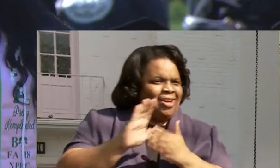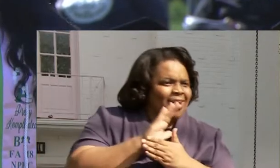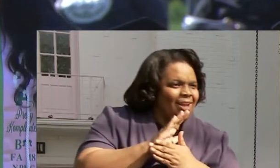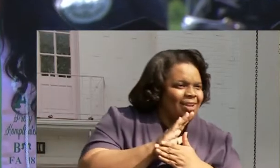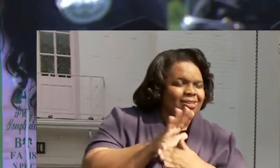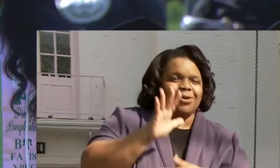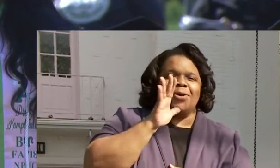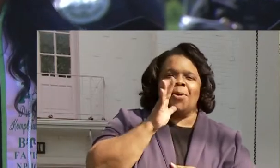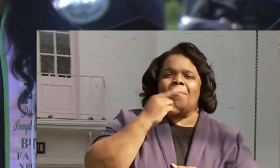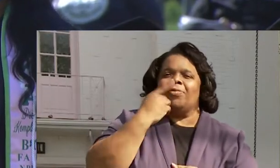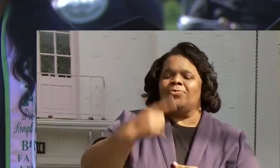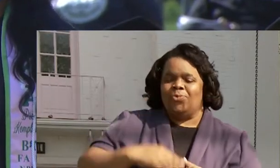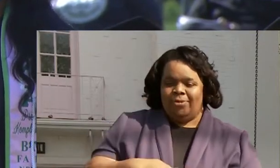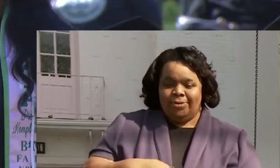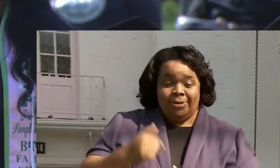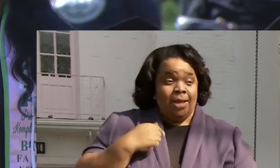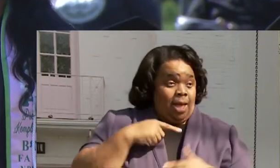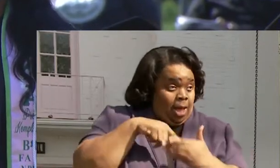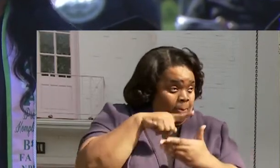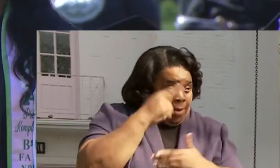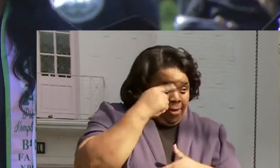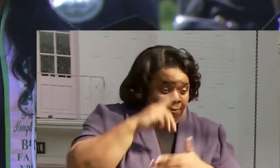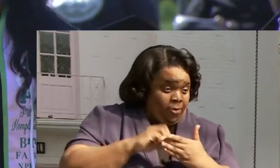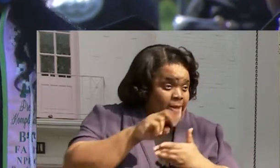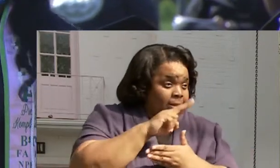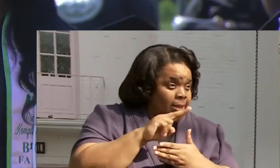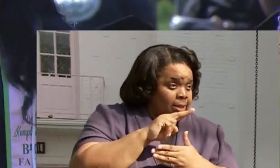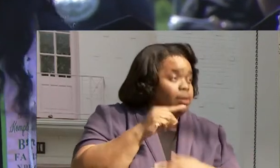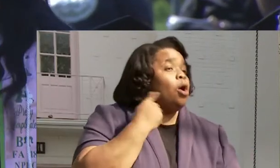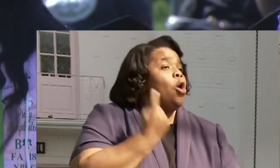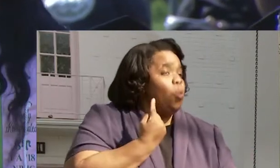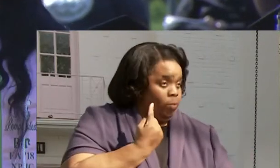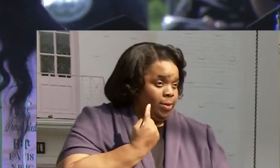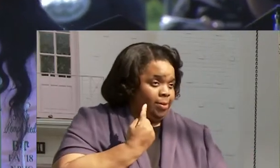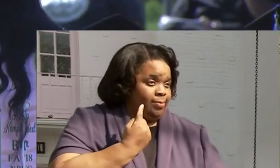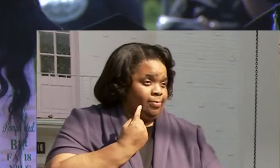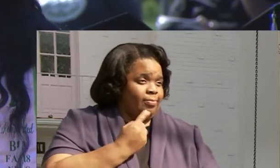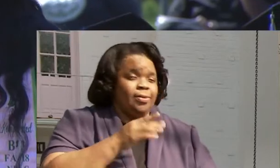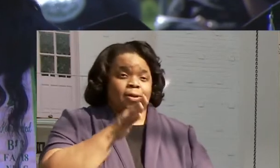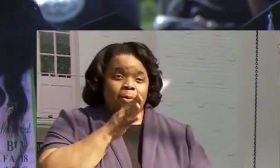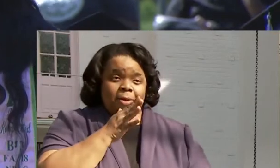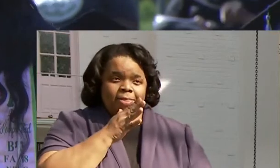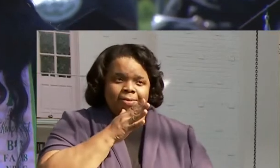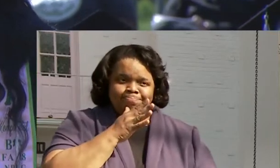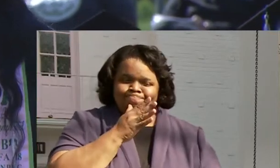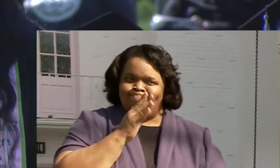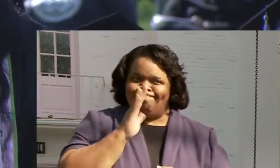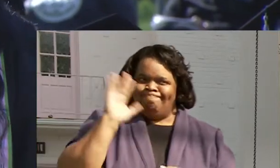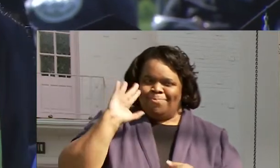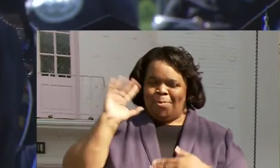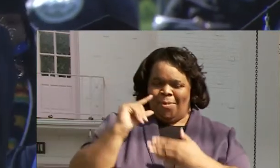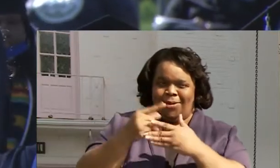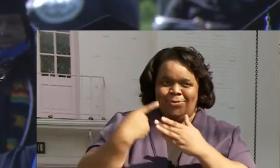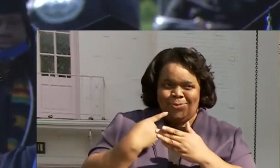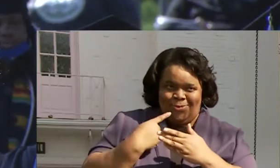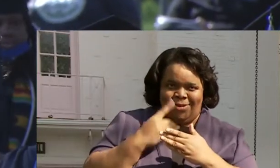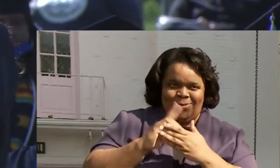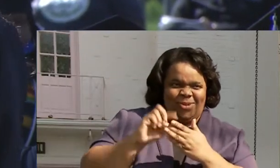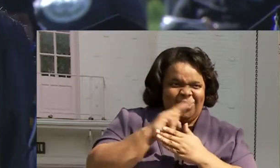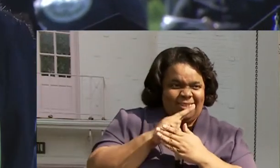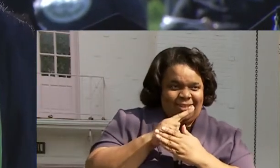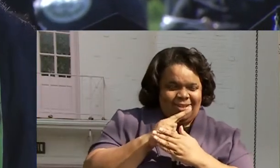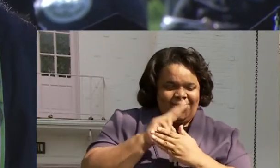exact words were, "I'll pay for Dillard and Dillard only." Her mother attended Dillard in 1981 for nursing, but she attended for